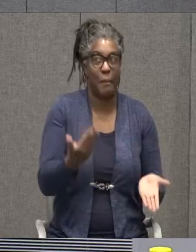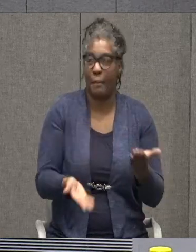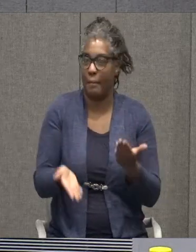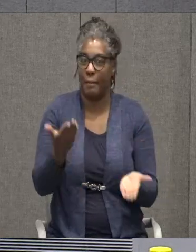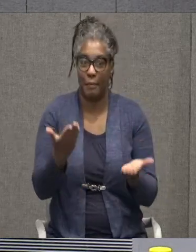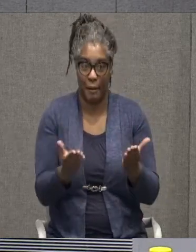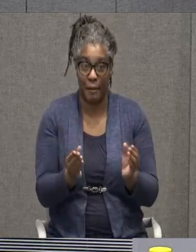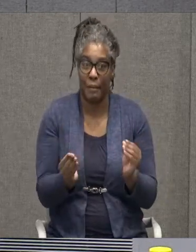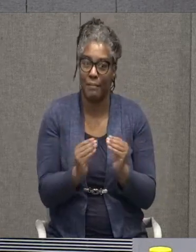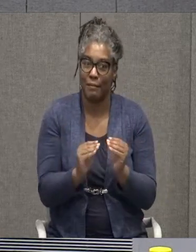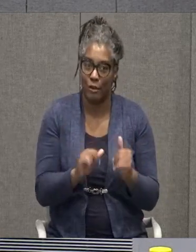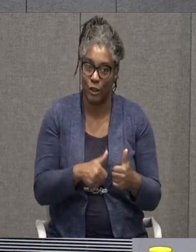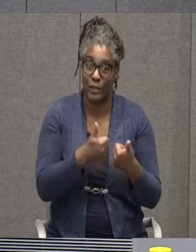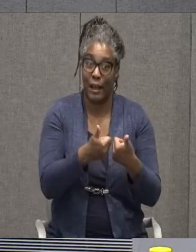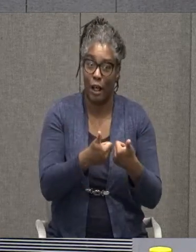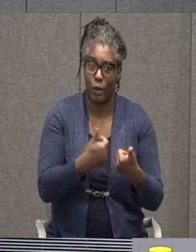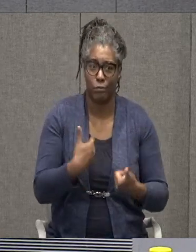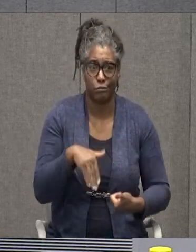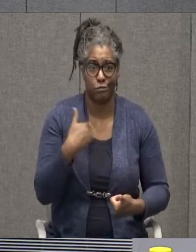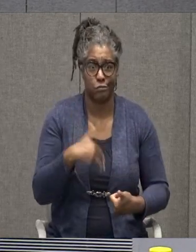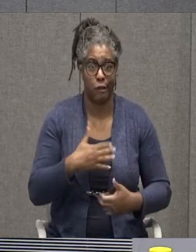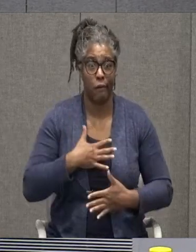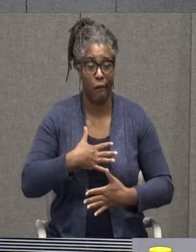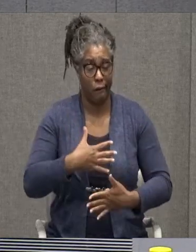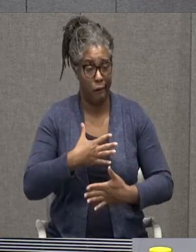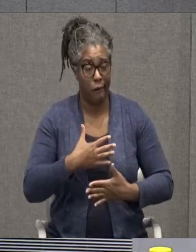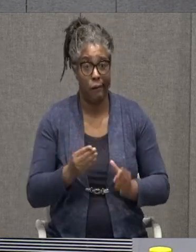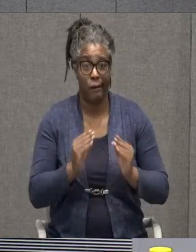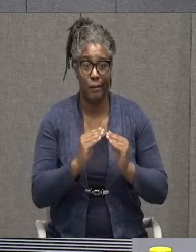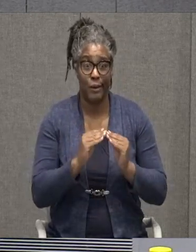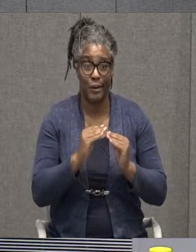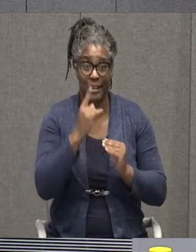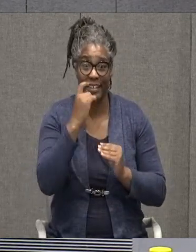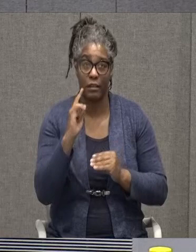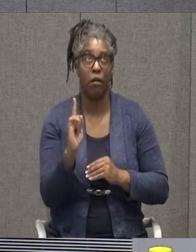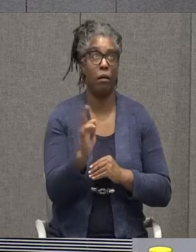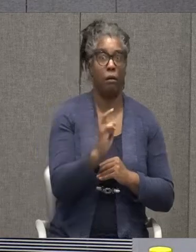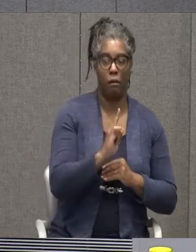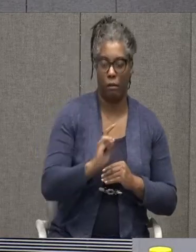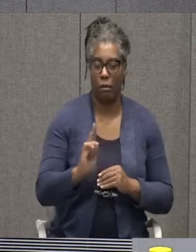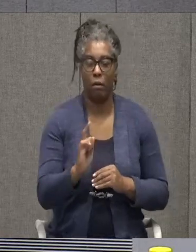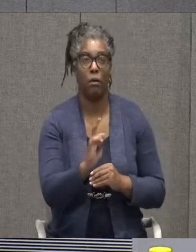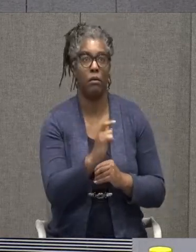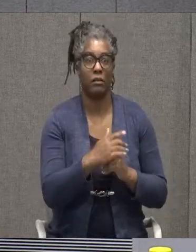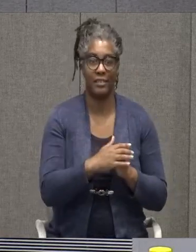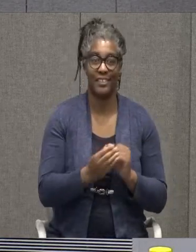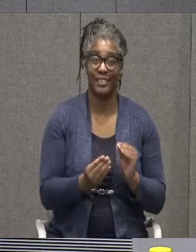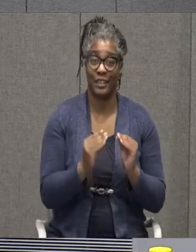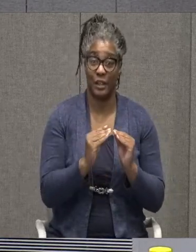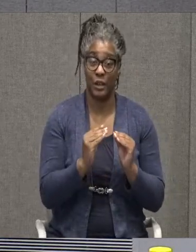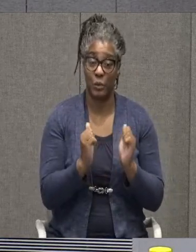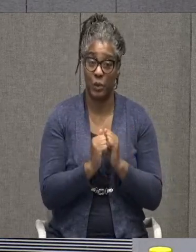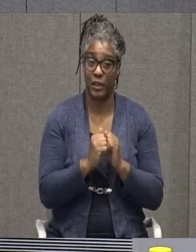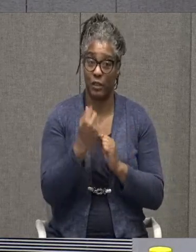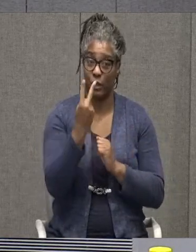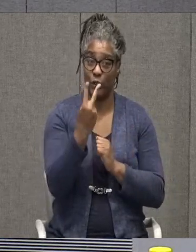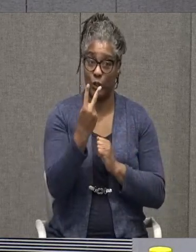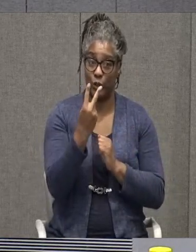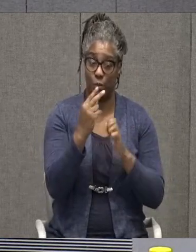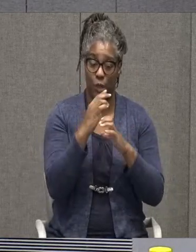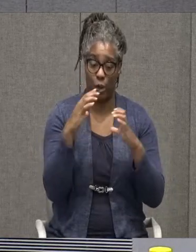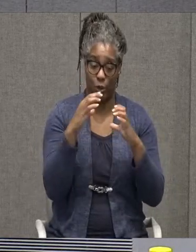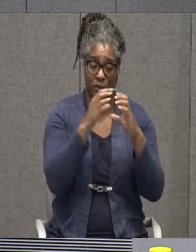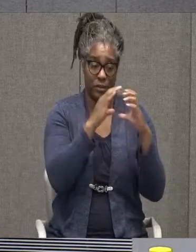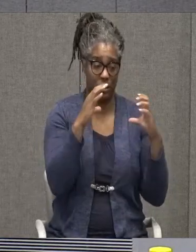And honestly, I feel a little bit winded because of all the moving around. With 2 balloons, you have to really think about control.